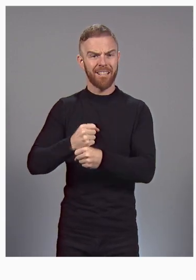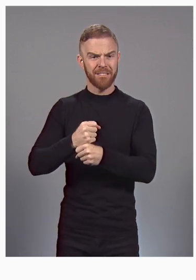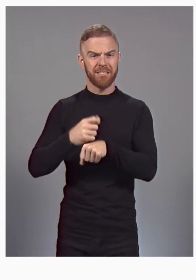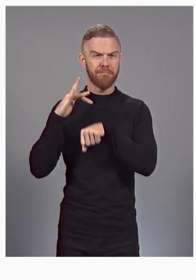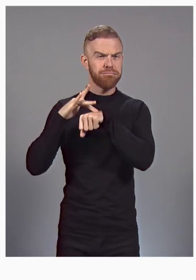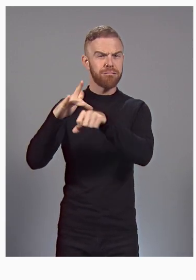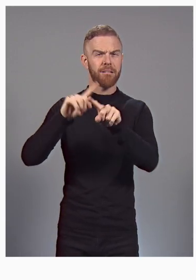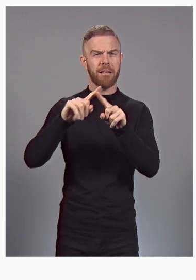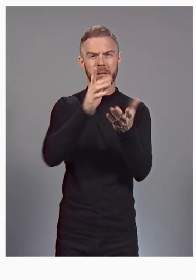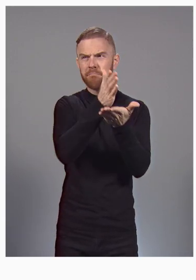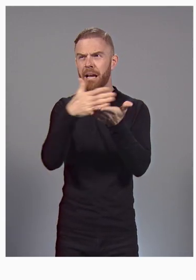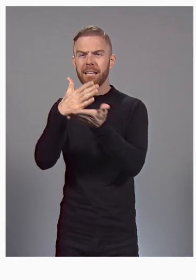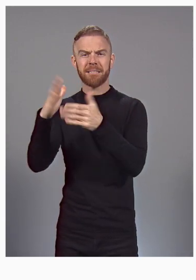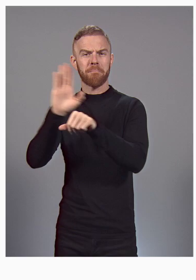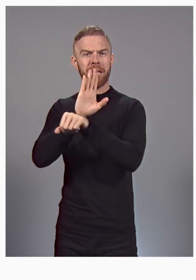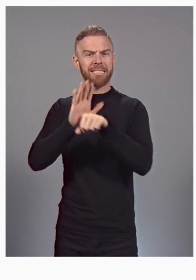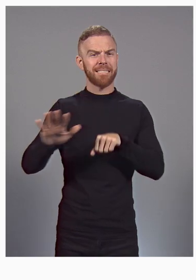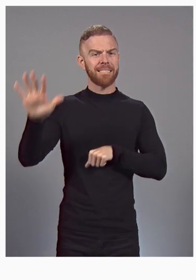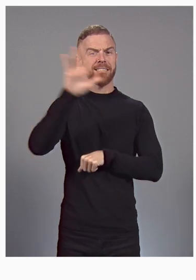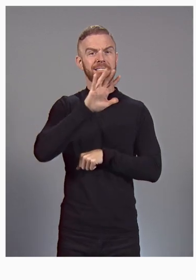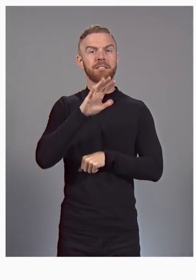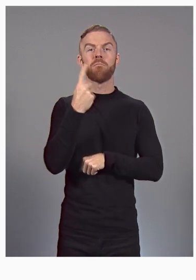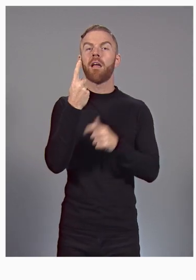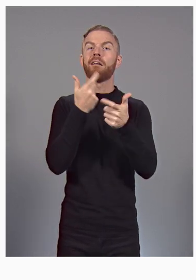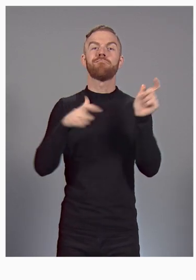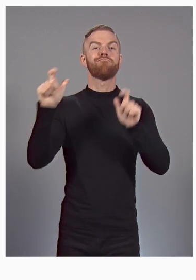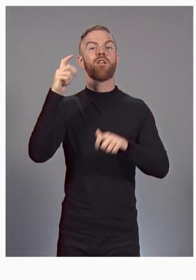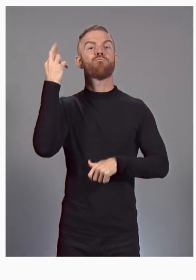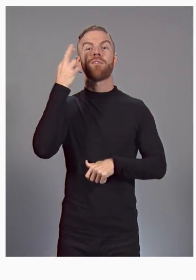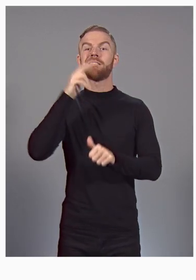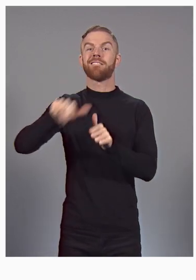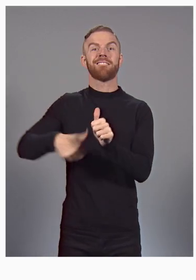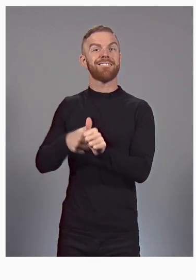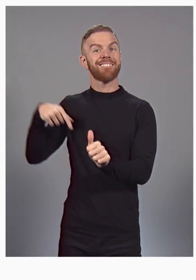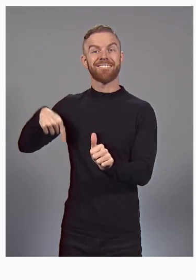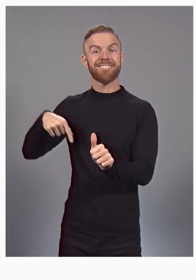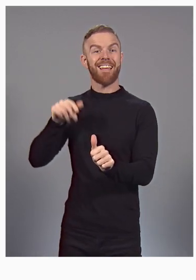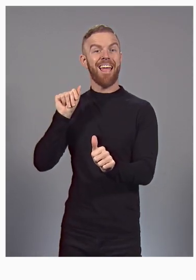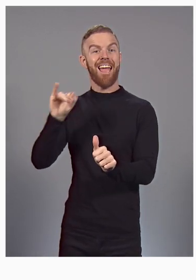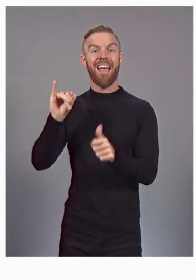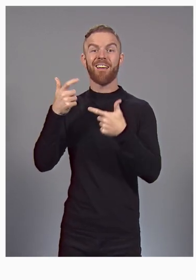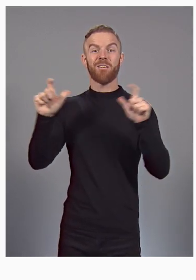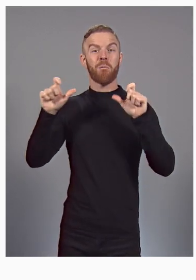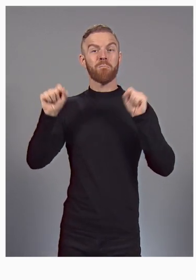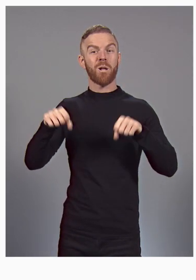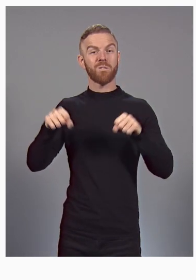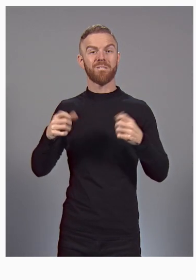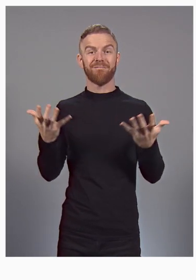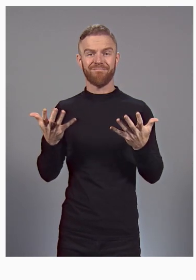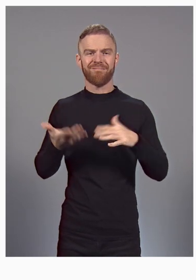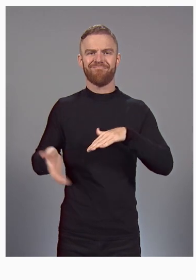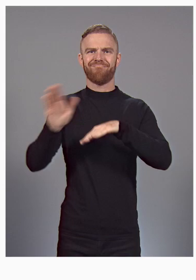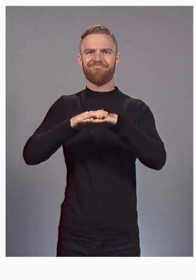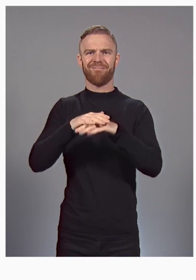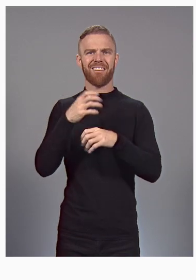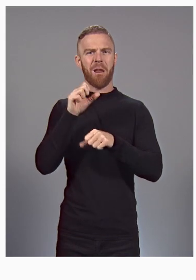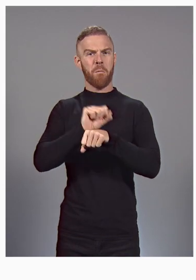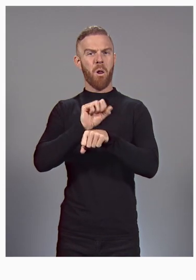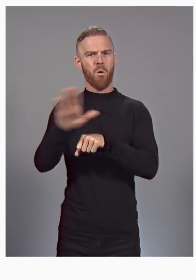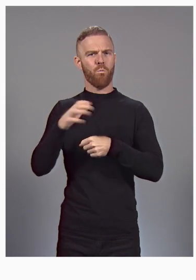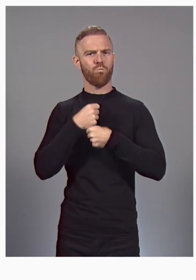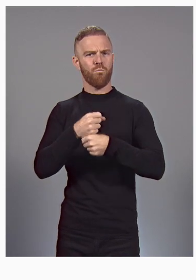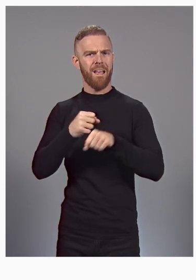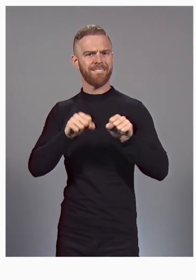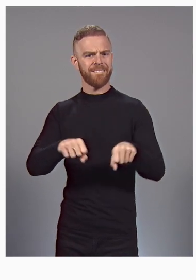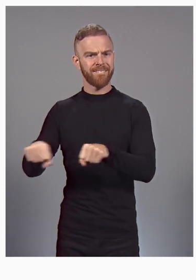business. One of the greatest reasons behind this is AI's huge potential to increase employee productivity. You have told